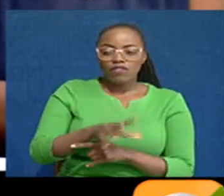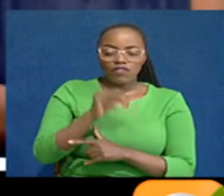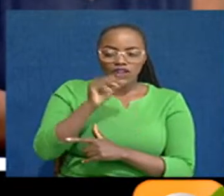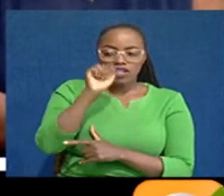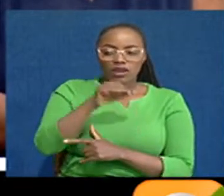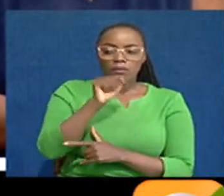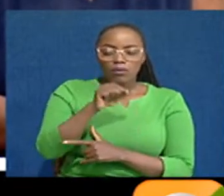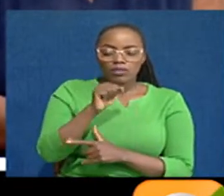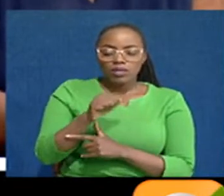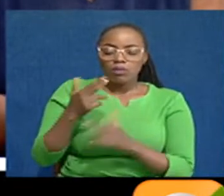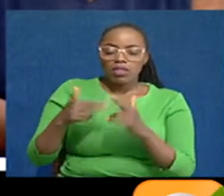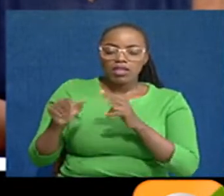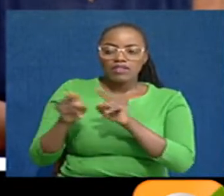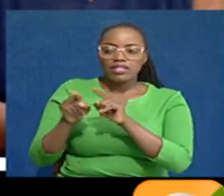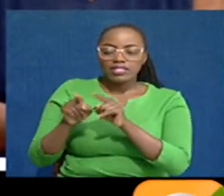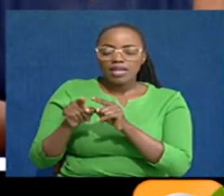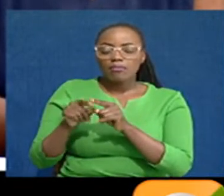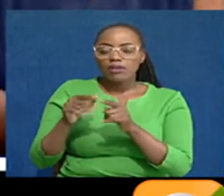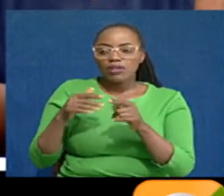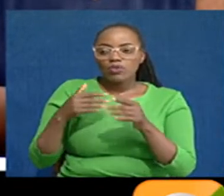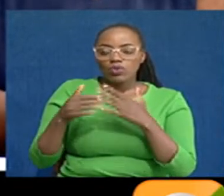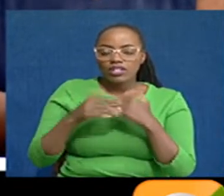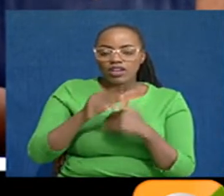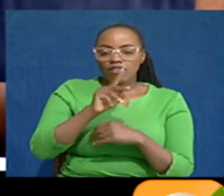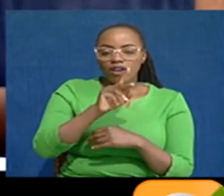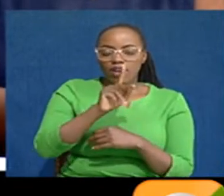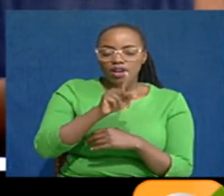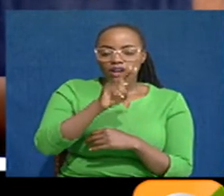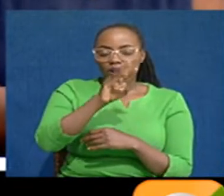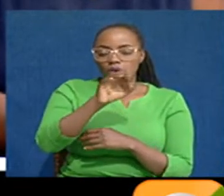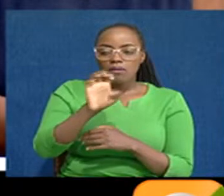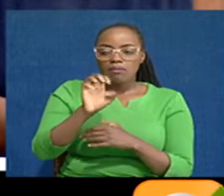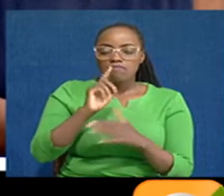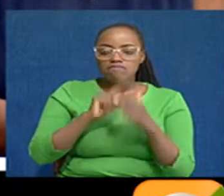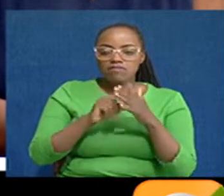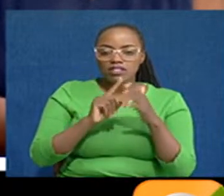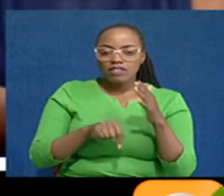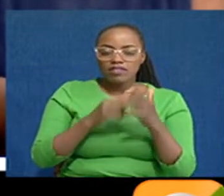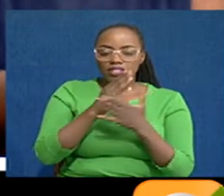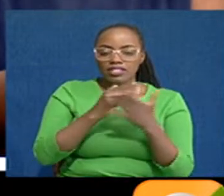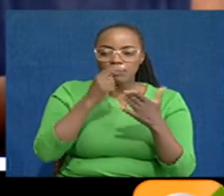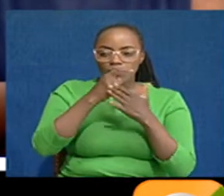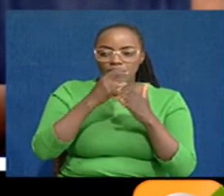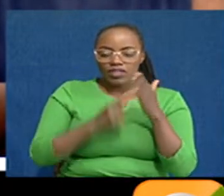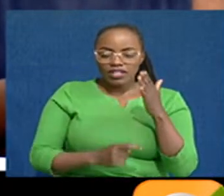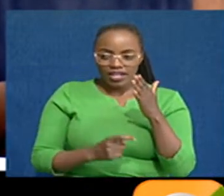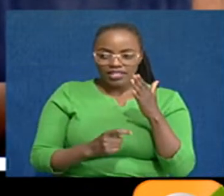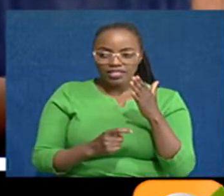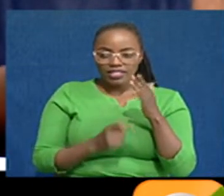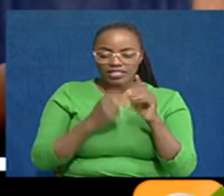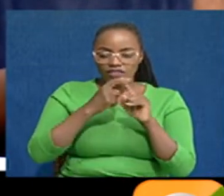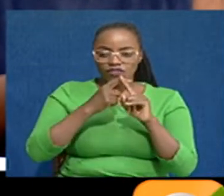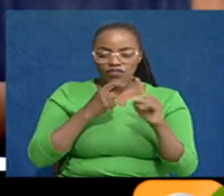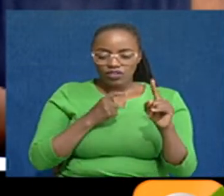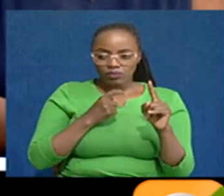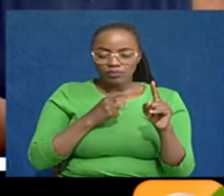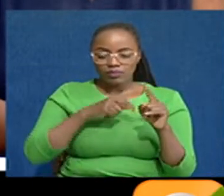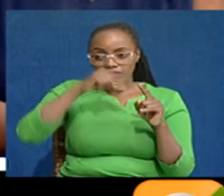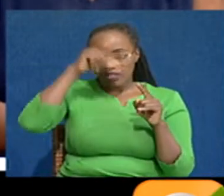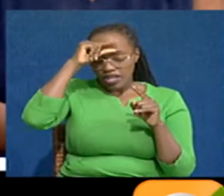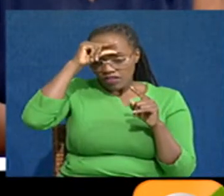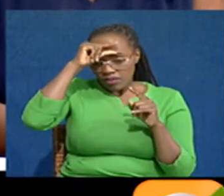to redirect, the same thing Kwame was saying, we're able to redirect some of these taxes from